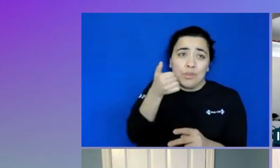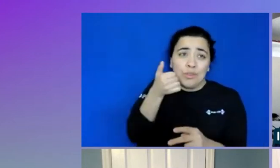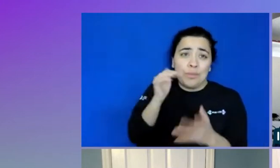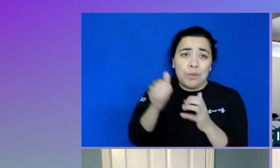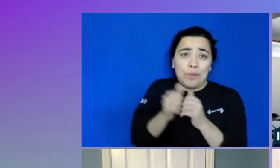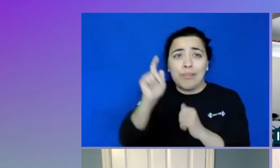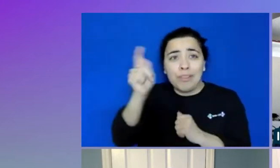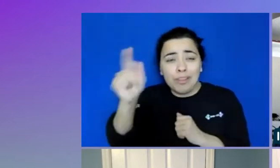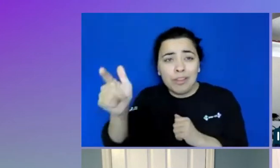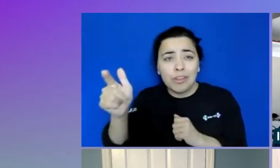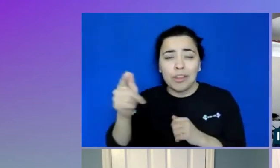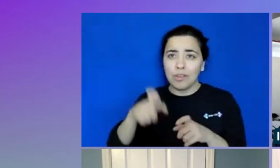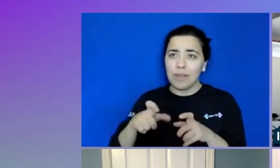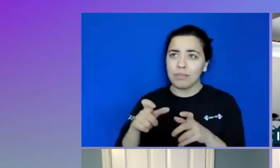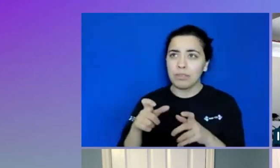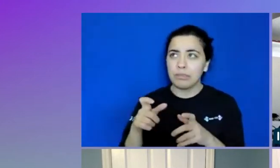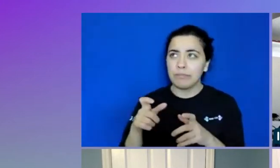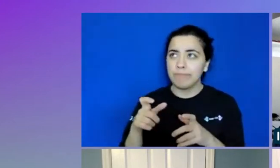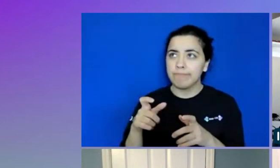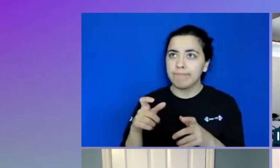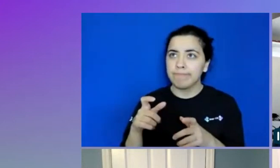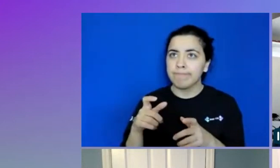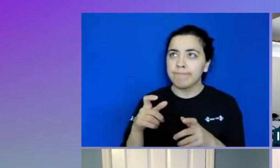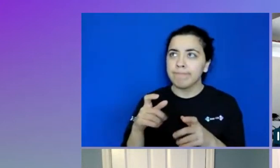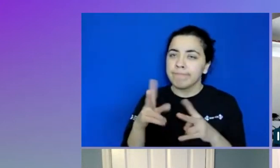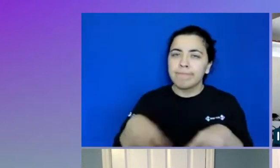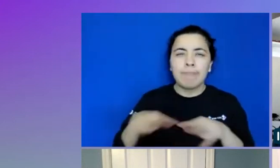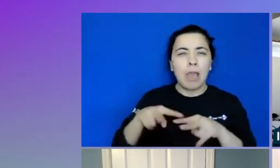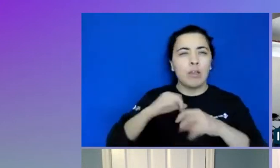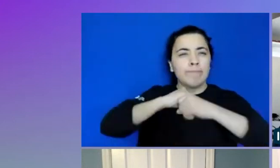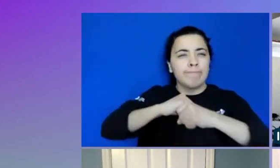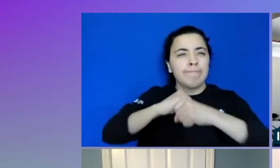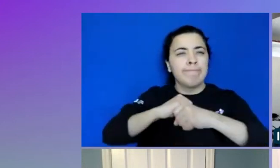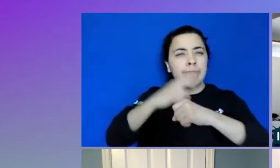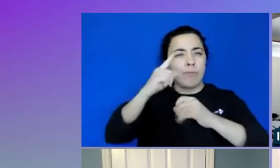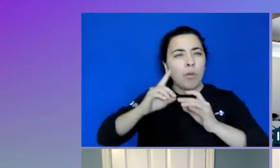doing accessibility for security helps everyone do better.